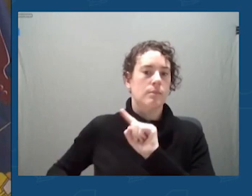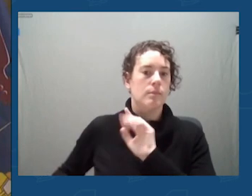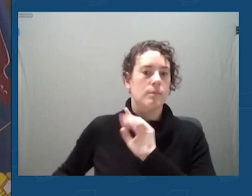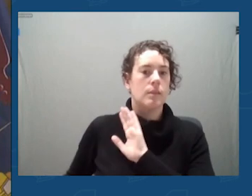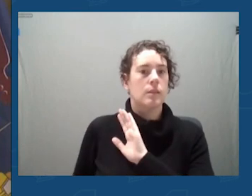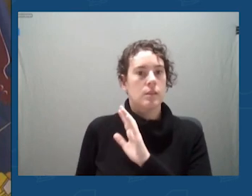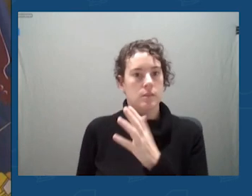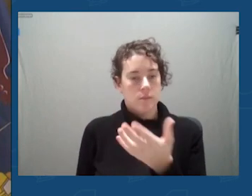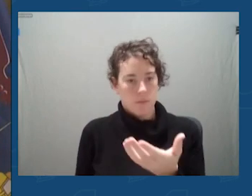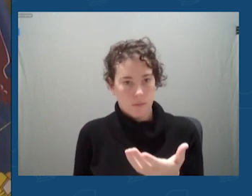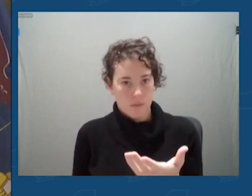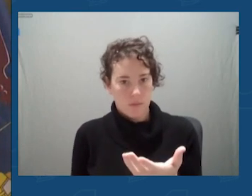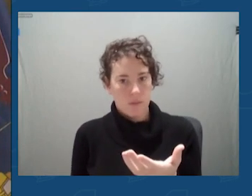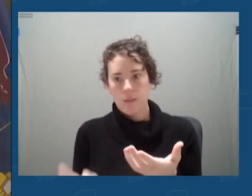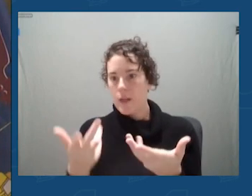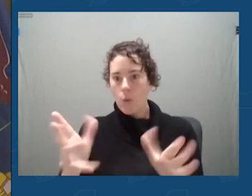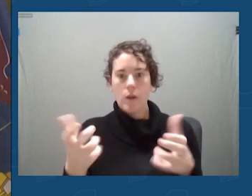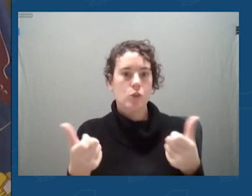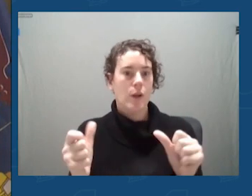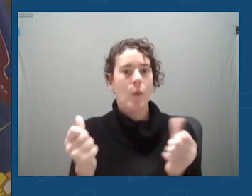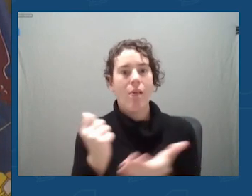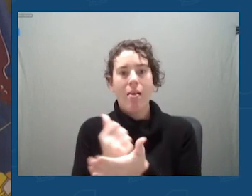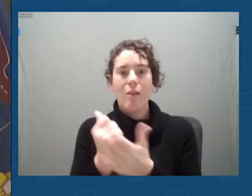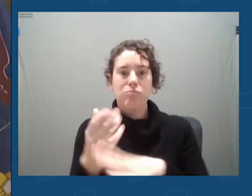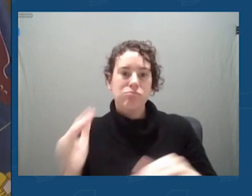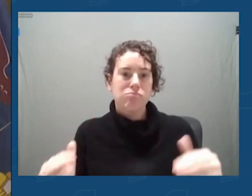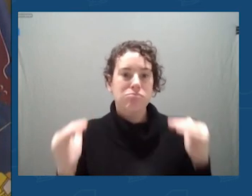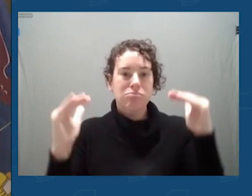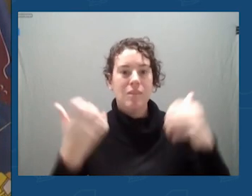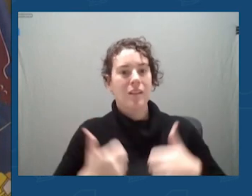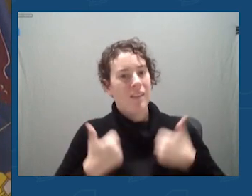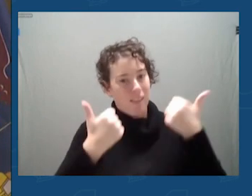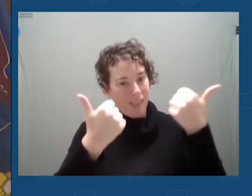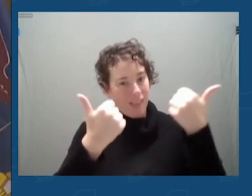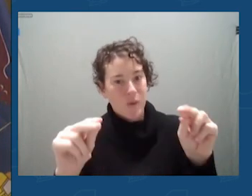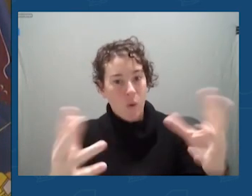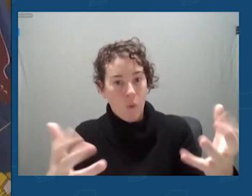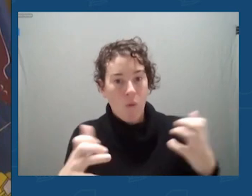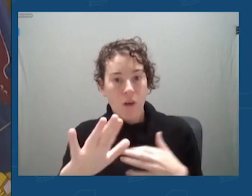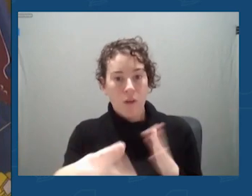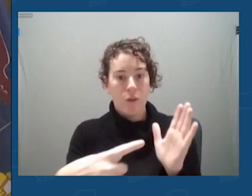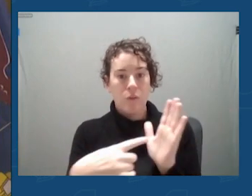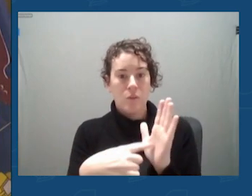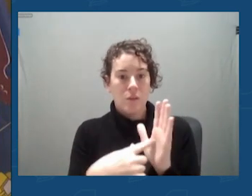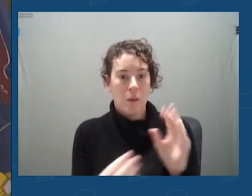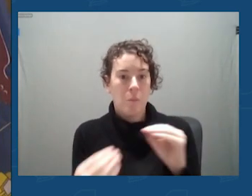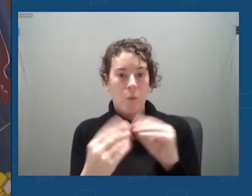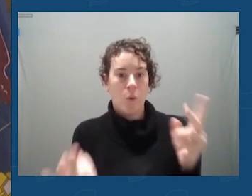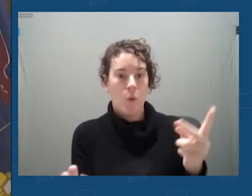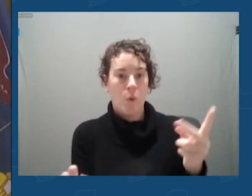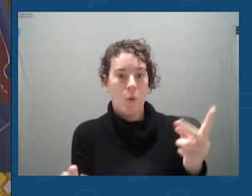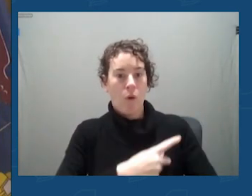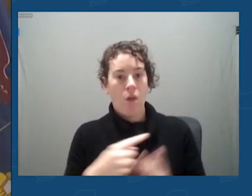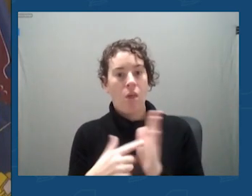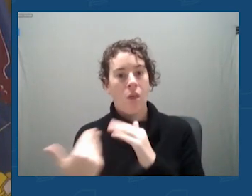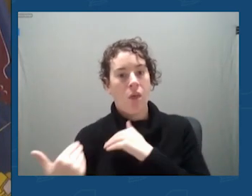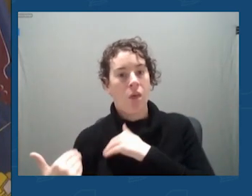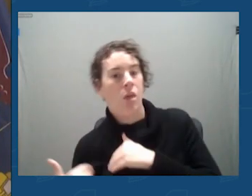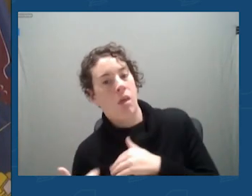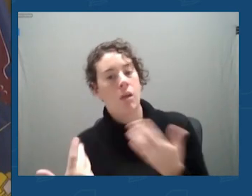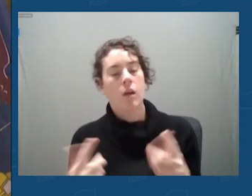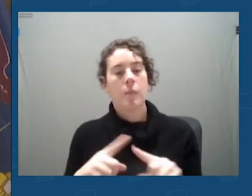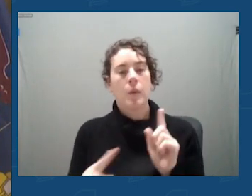further into debt. And that's what we're talking about. And the stress that this causes for people. You think about, a mother sitting in a parking